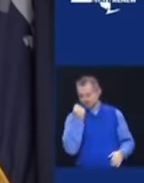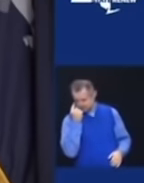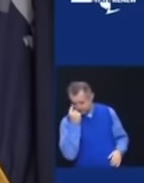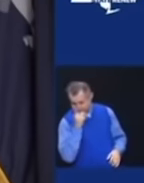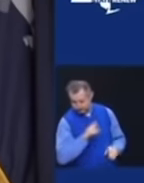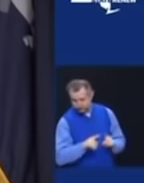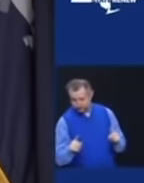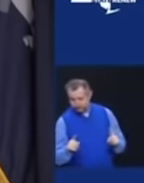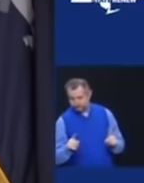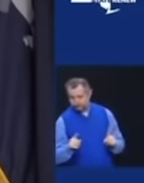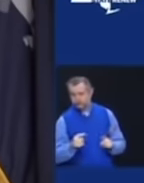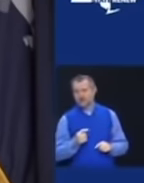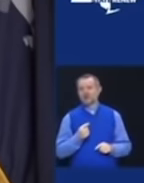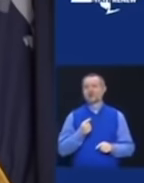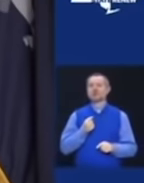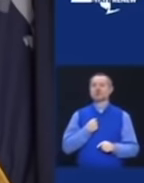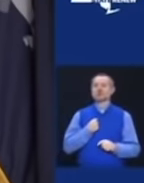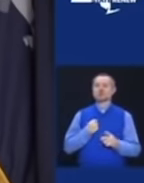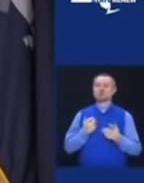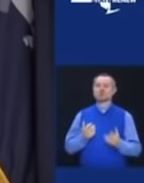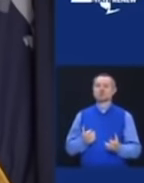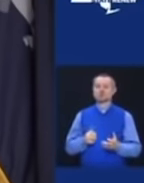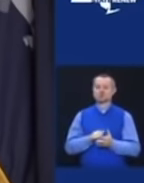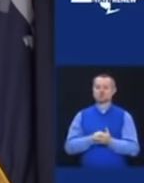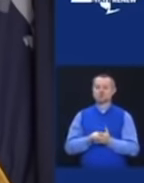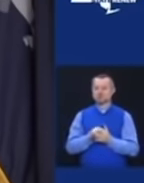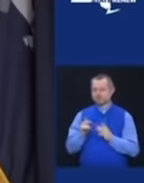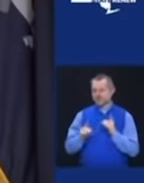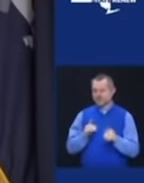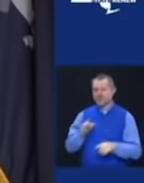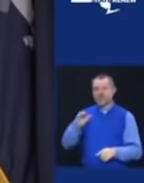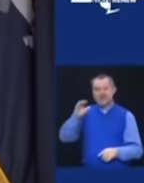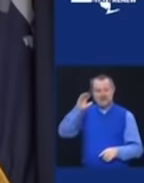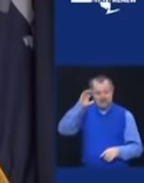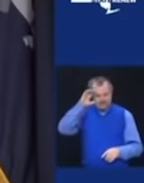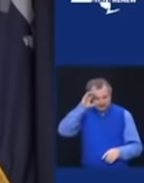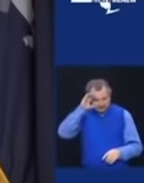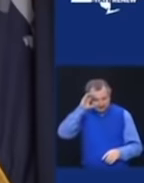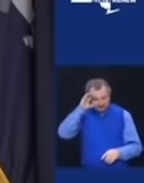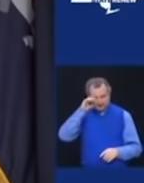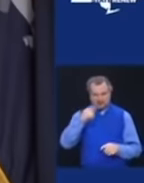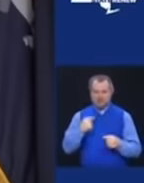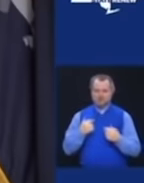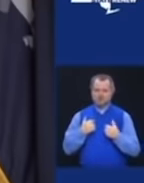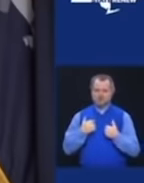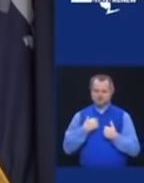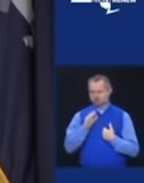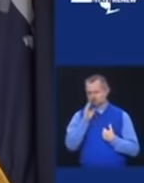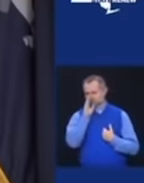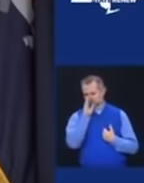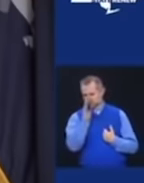want New Yorkers to hear from me directly on this.